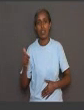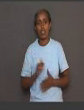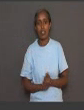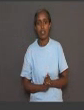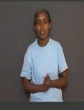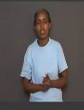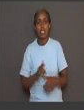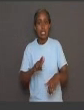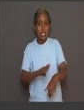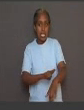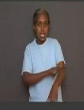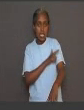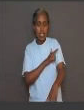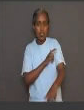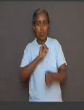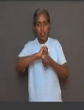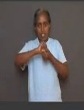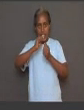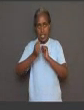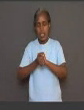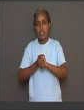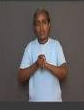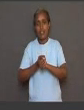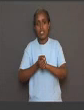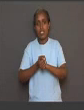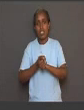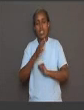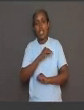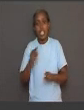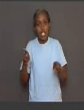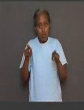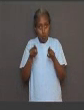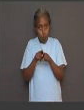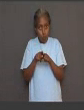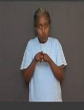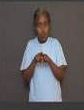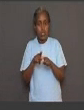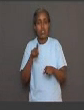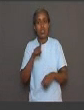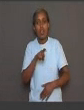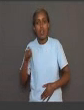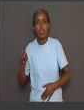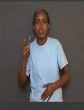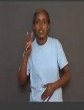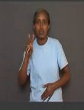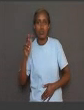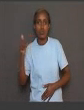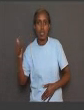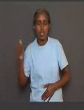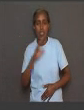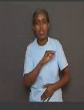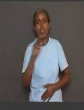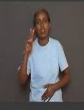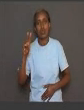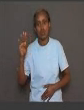The lengths of the transverse and conjugate axes are 2a